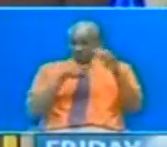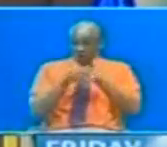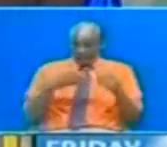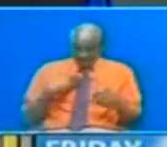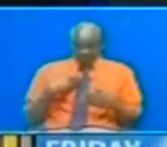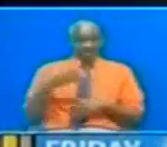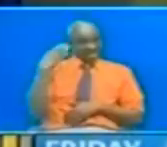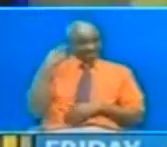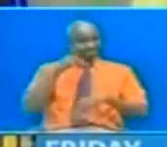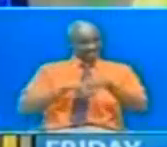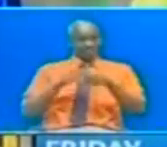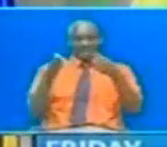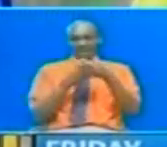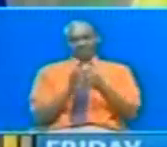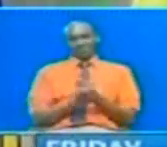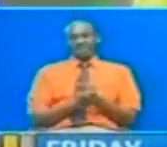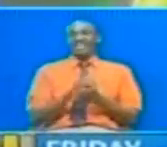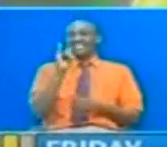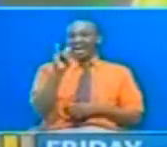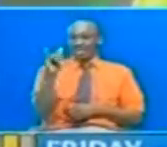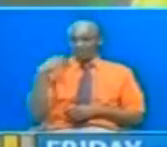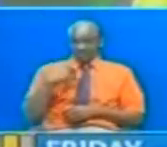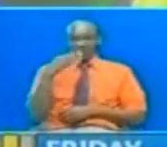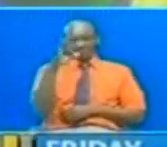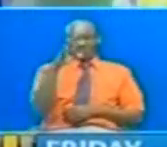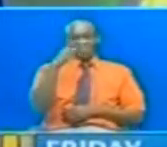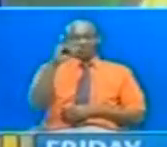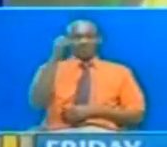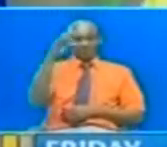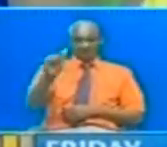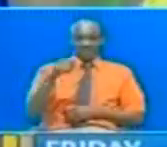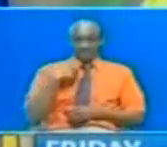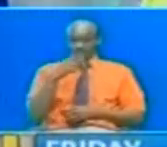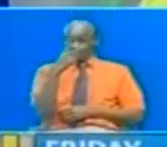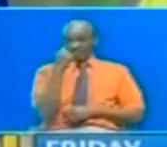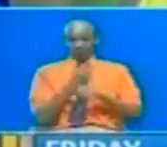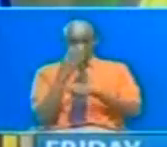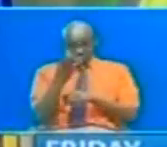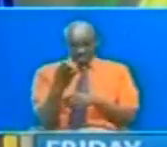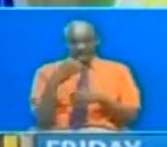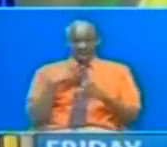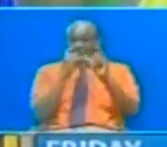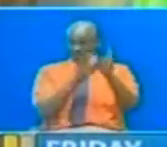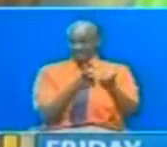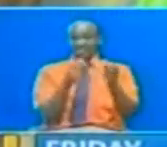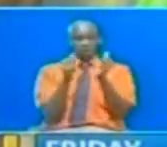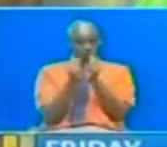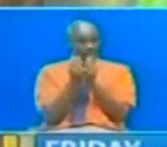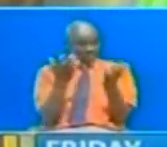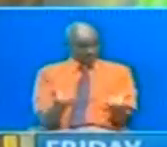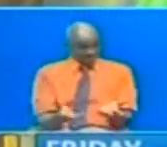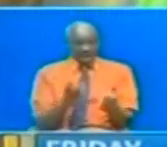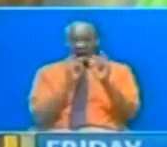his last 9 outings. Toure also made the FIFA shortlist for the 2014 Ballon d'Or prize in October, the